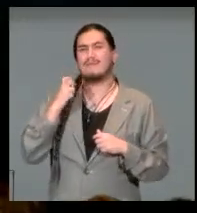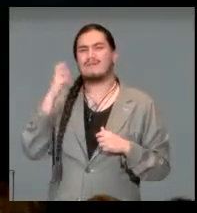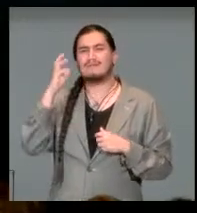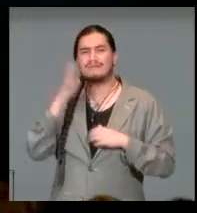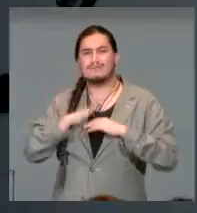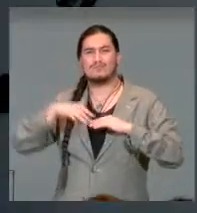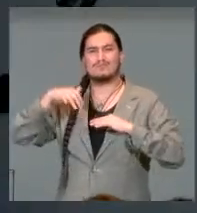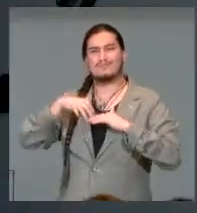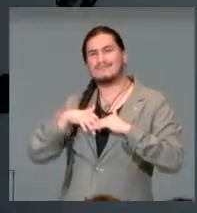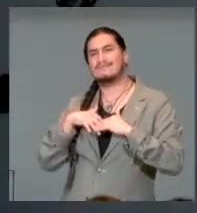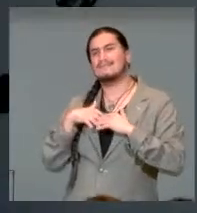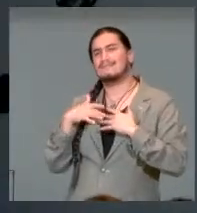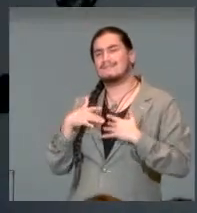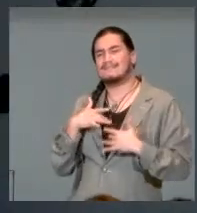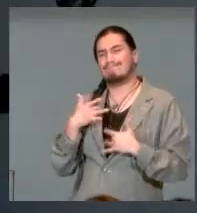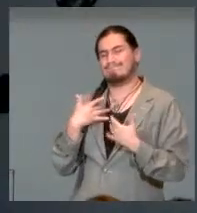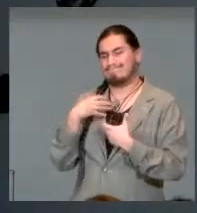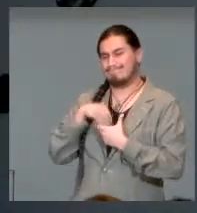indigeneity.